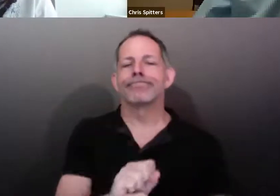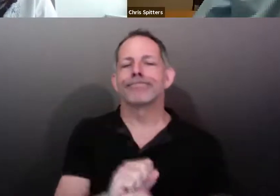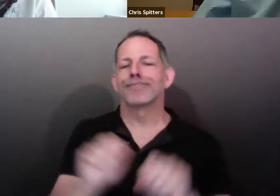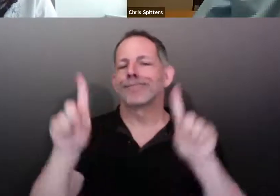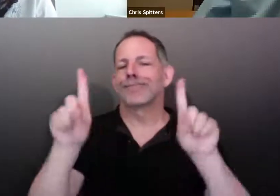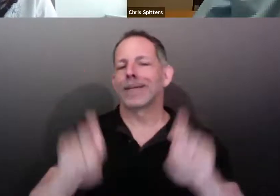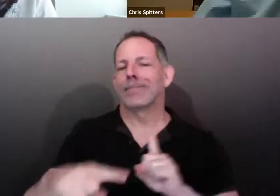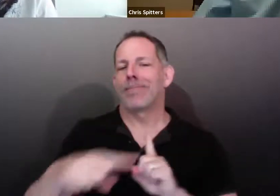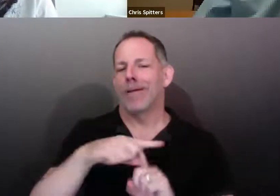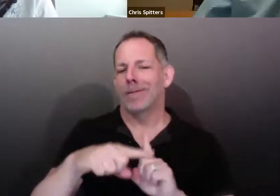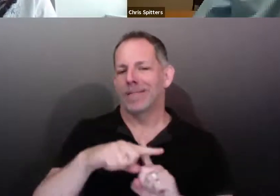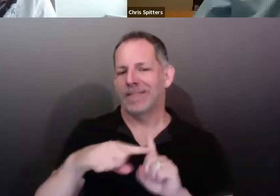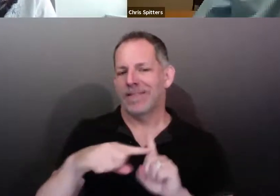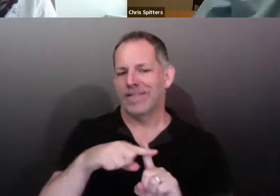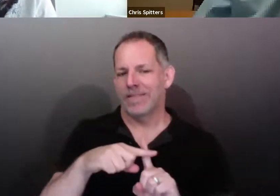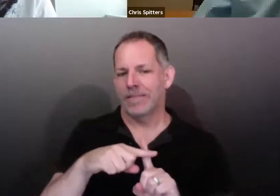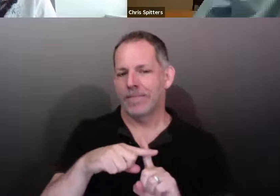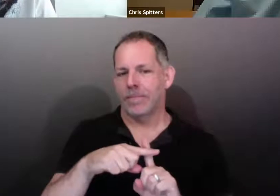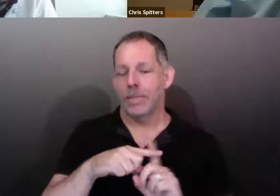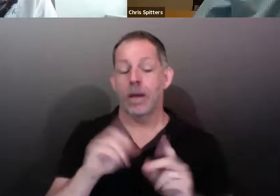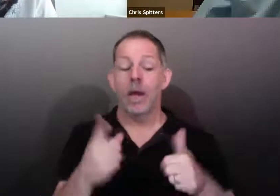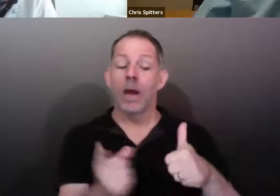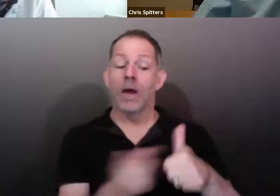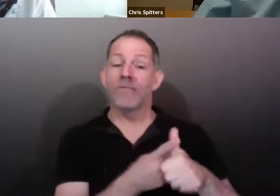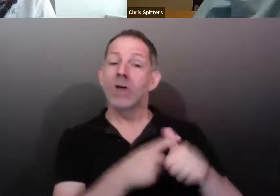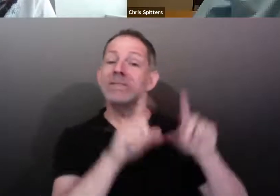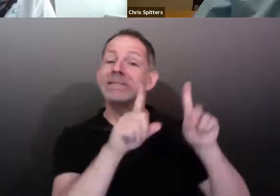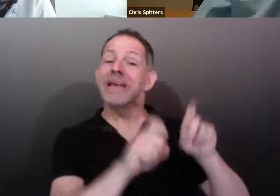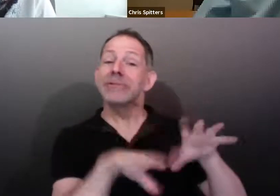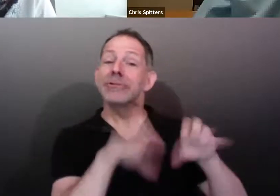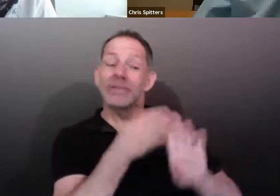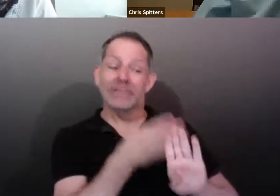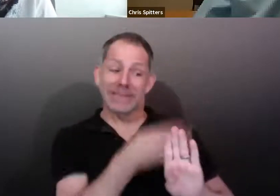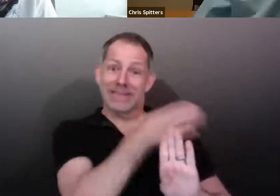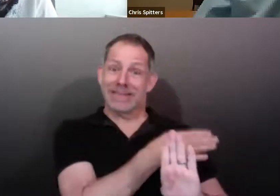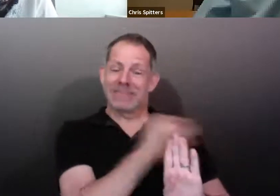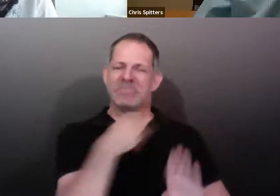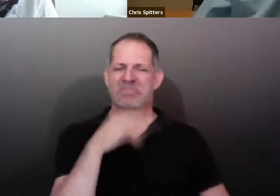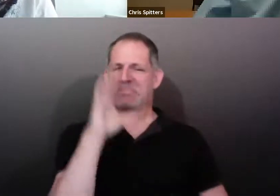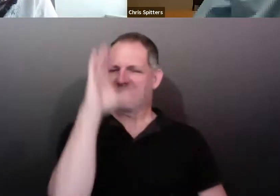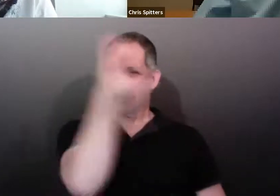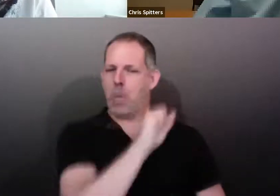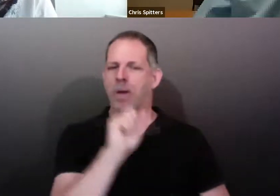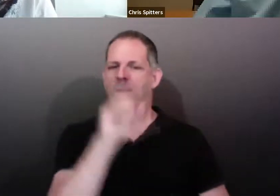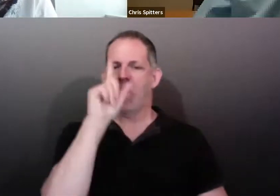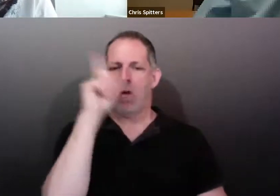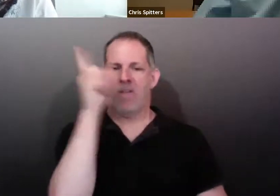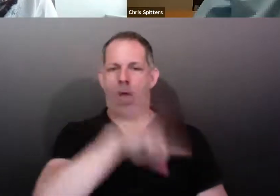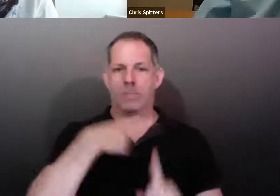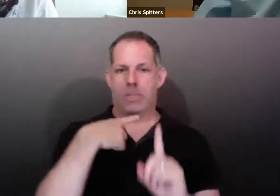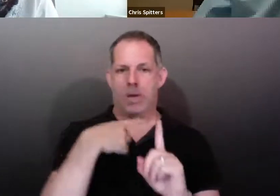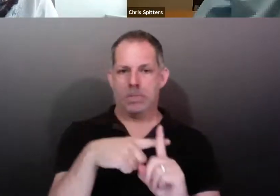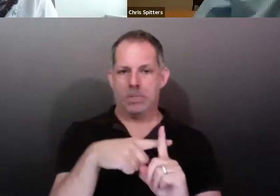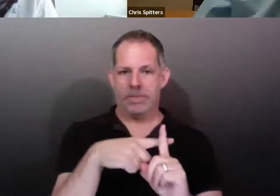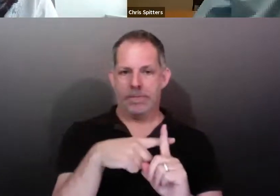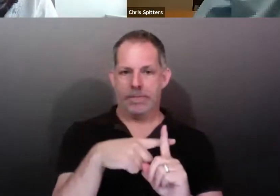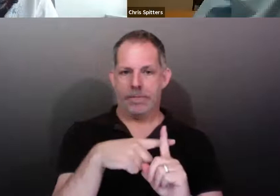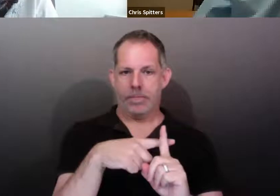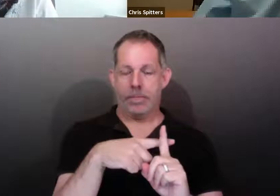there, just continued to have trouble breathing. My energy level was really low, had, muscle